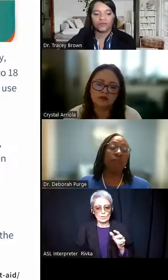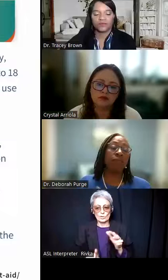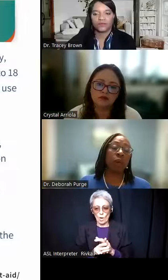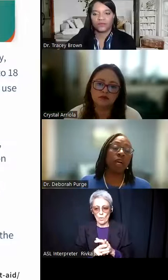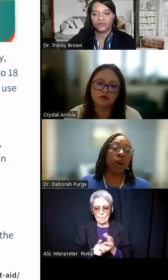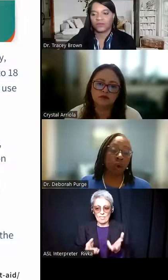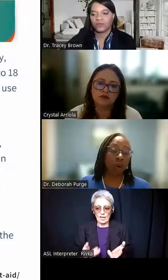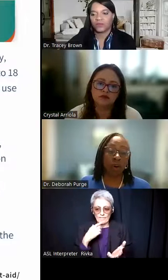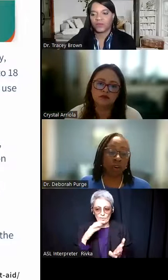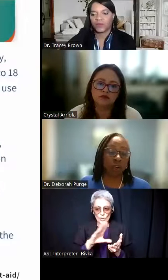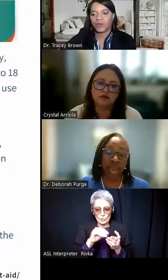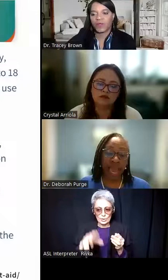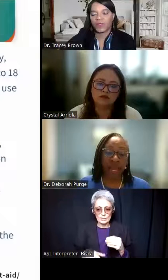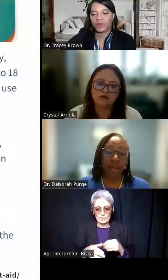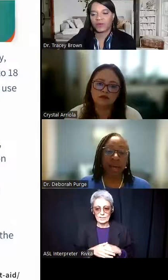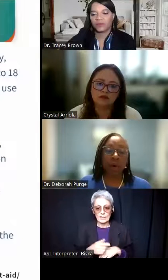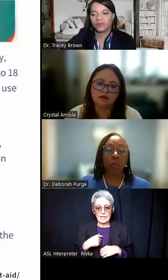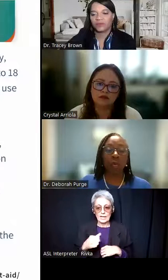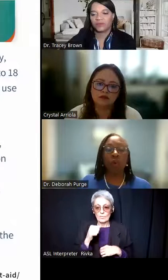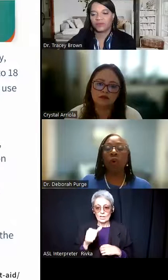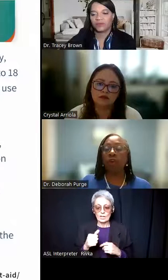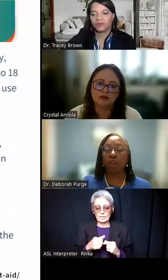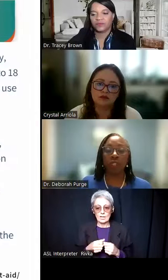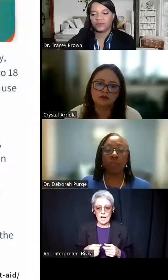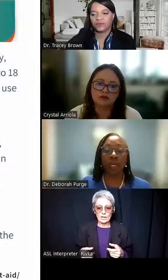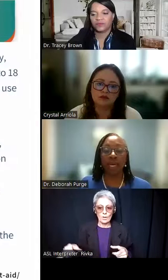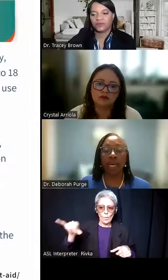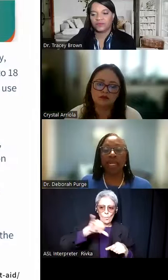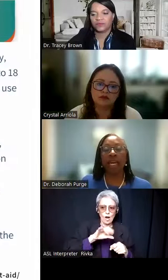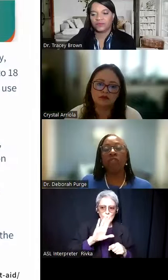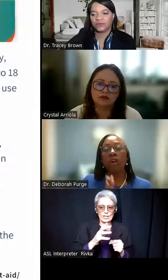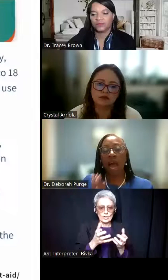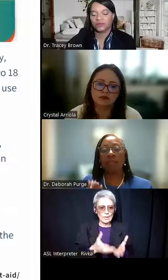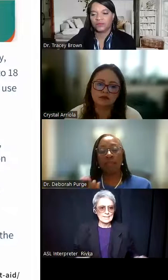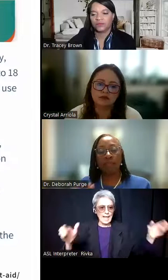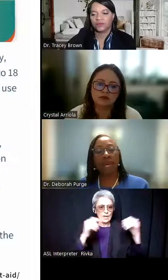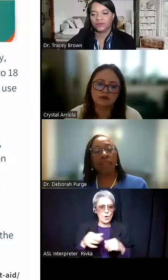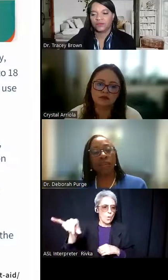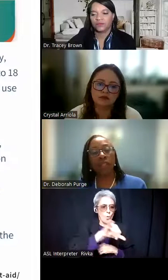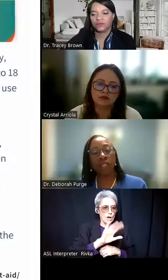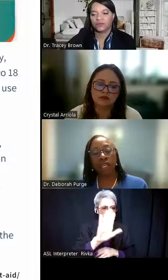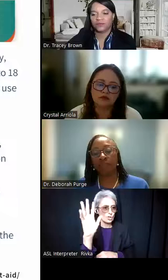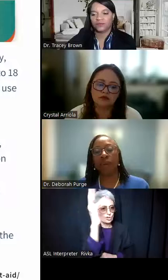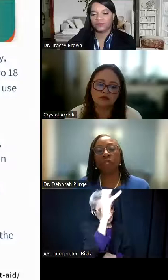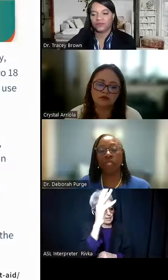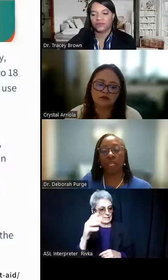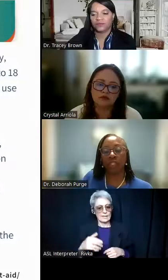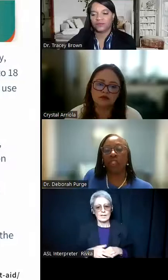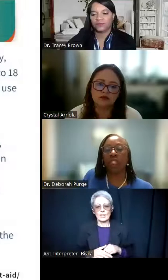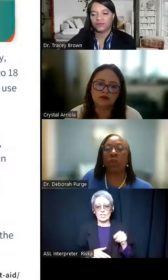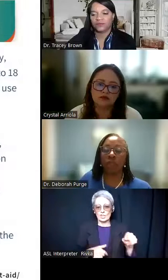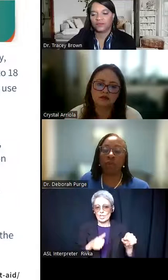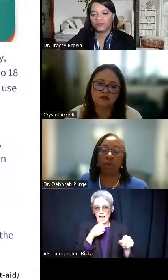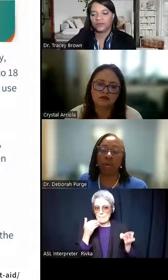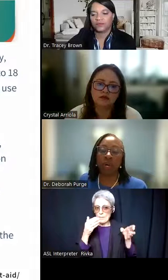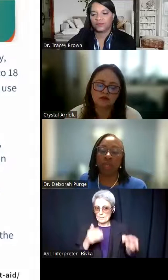And if we're not watering your tank or we're not watering your tree, then you're not the best person emotionally to